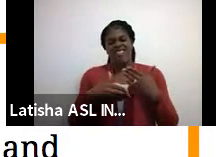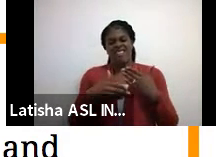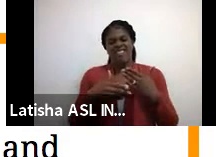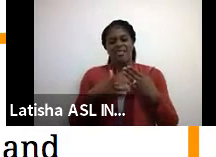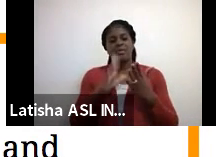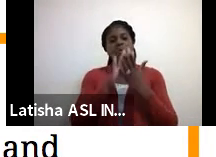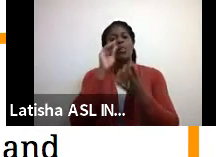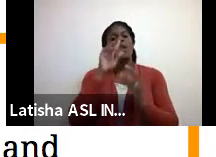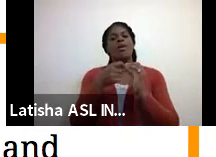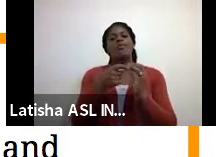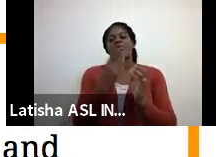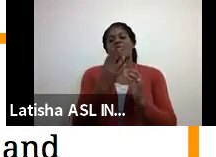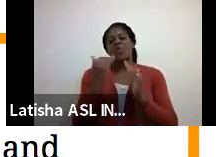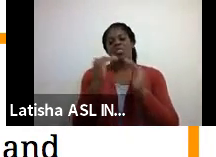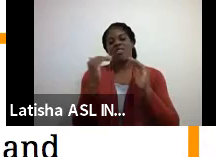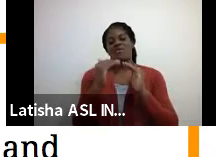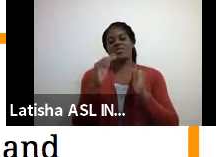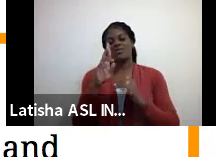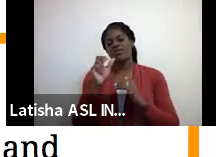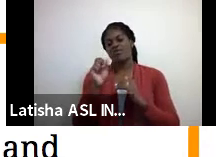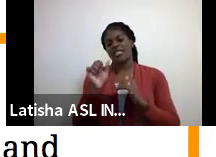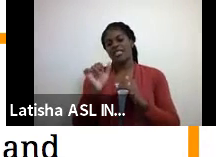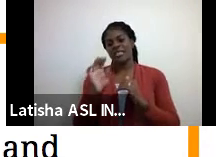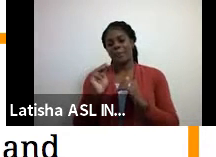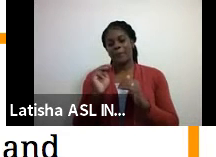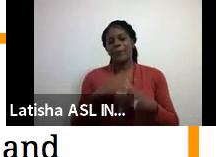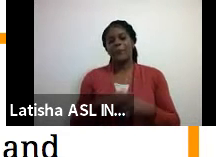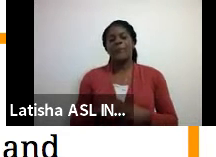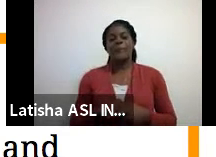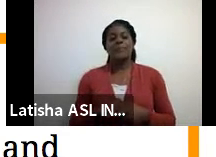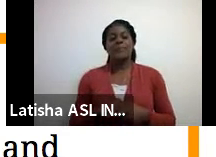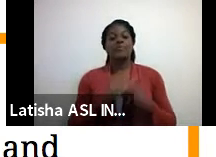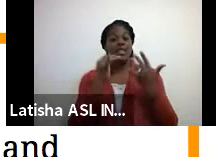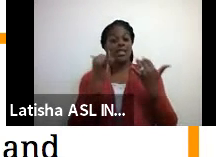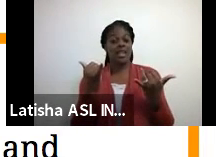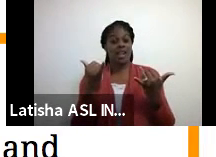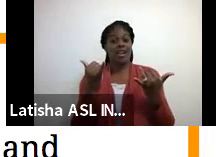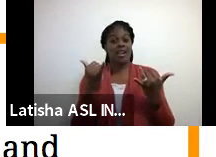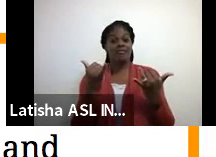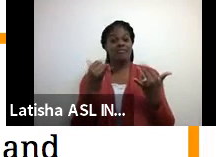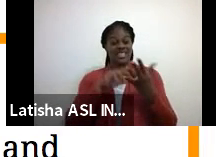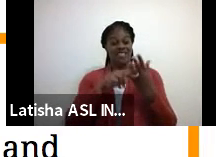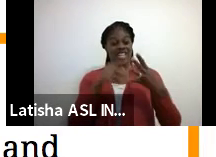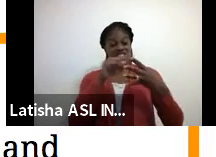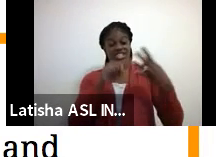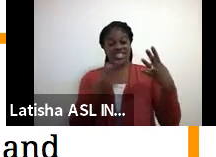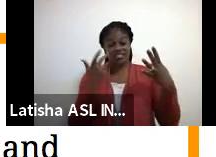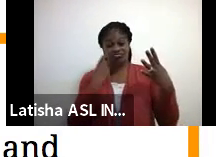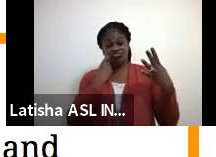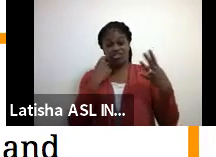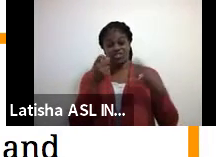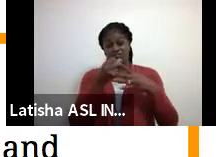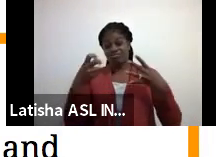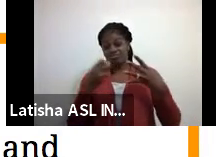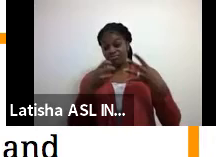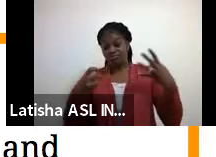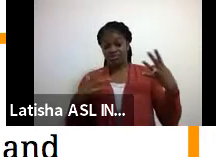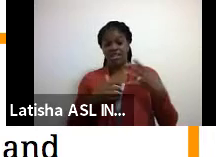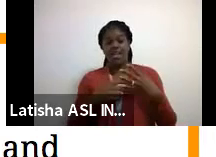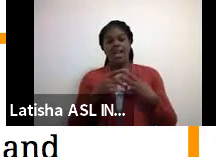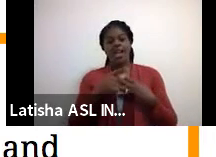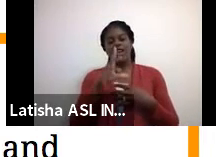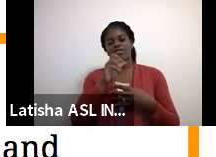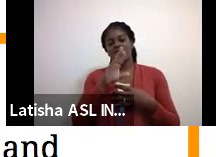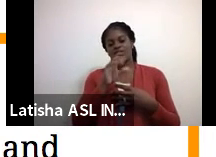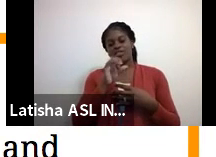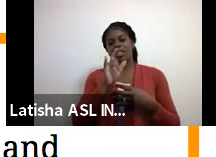learn about the four levels of racism. So now that we have our definitions, Dr. Connolly will introduce the panelists and begin our